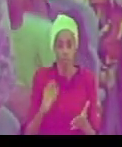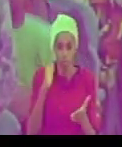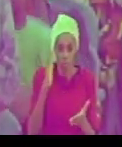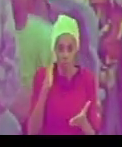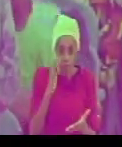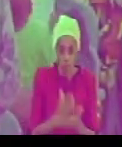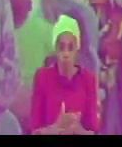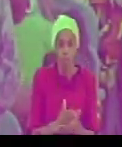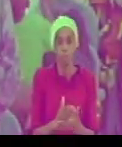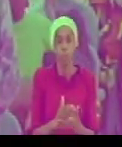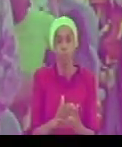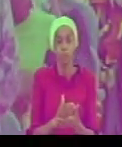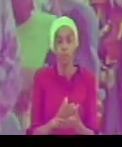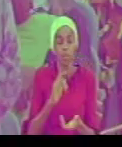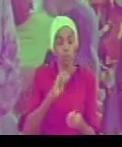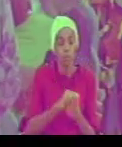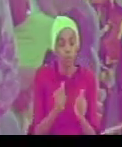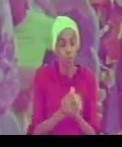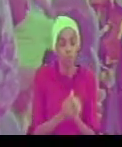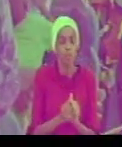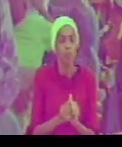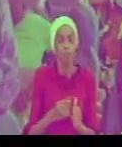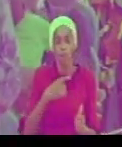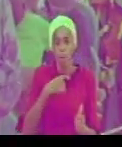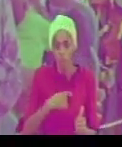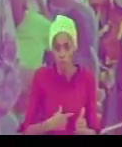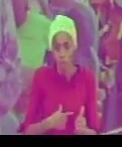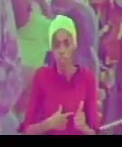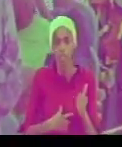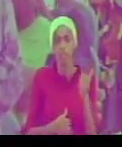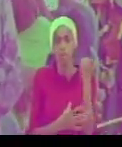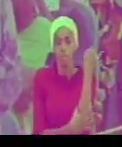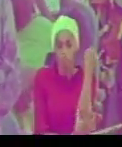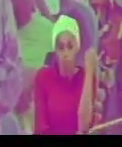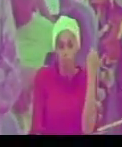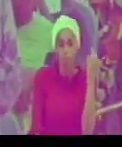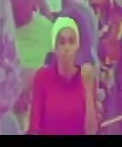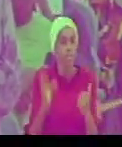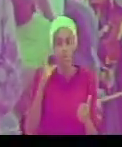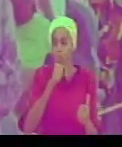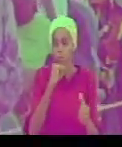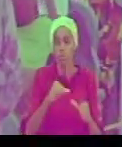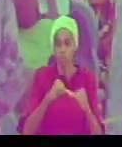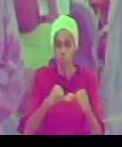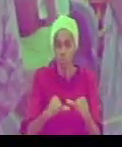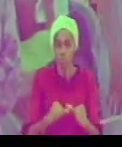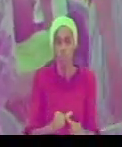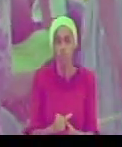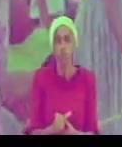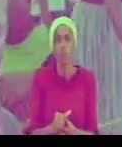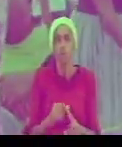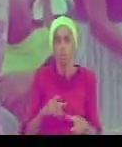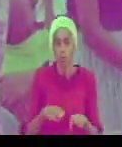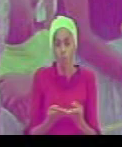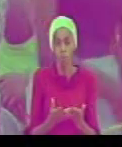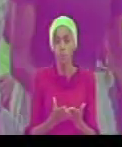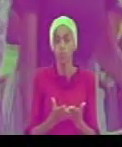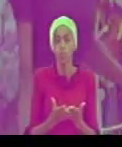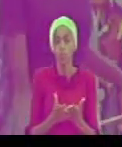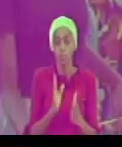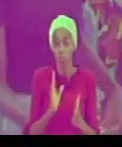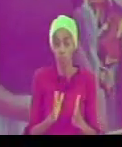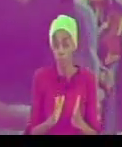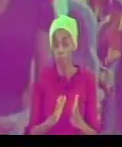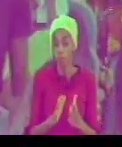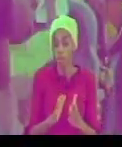specific. Open your mouth wide, God will feel it. Open your mouth wide, God will feel it. It is whatever we say